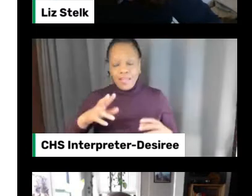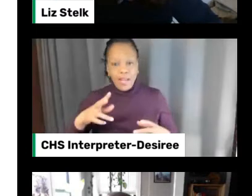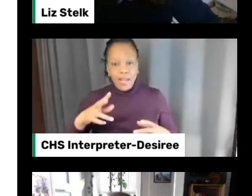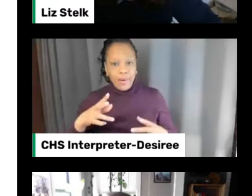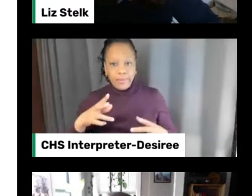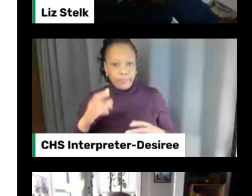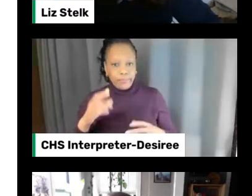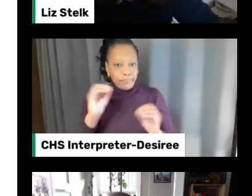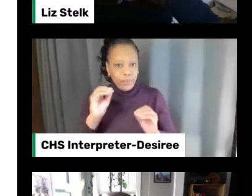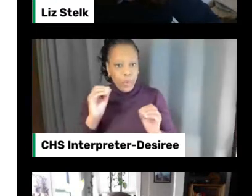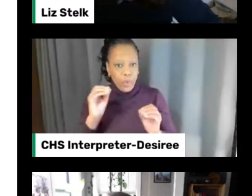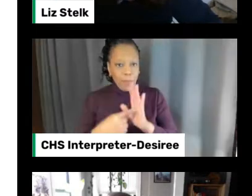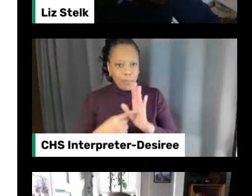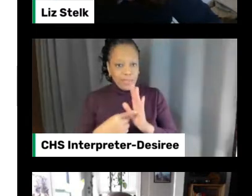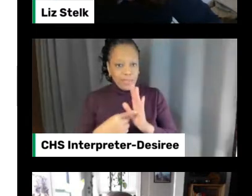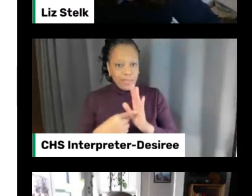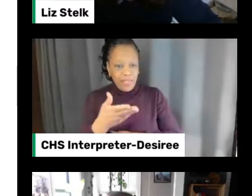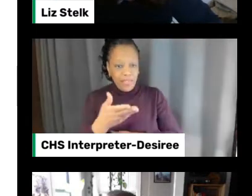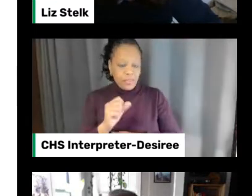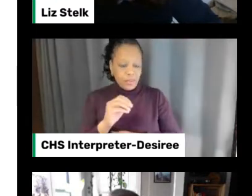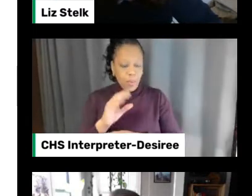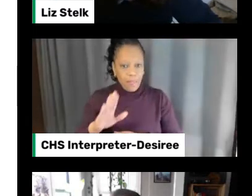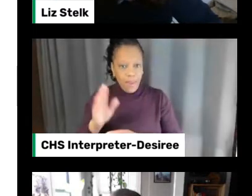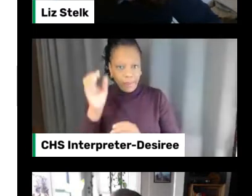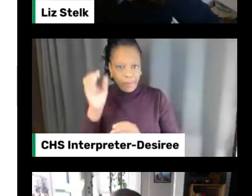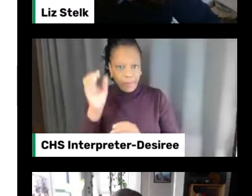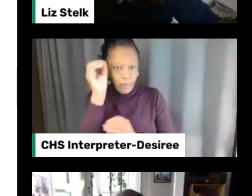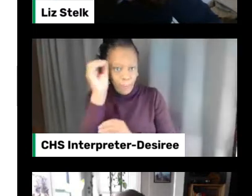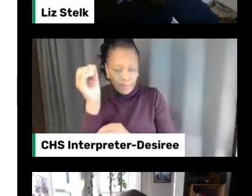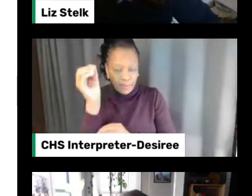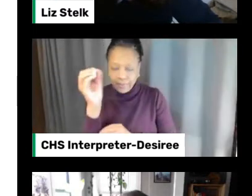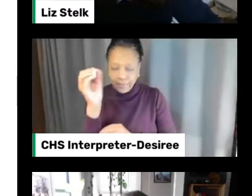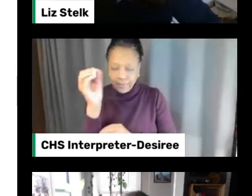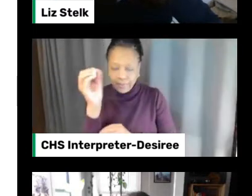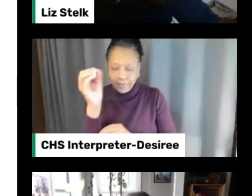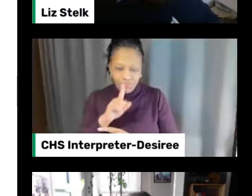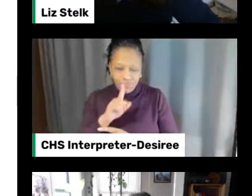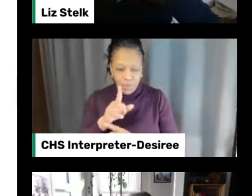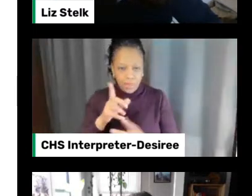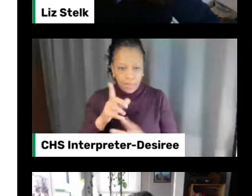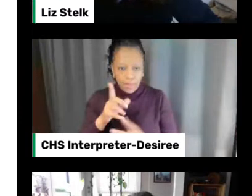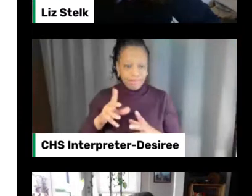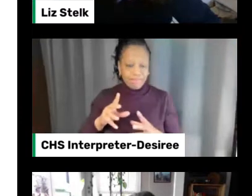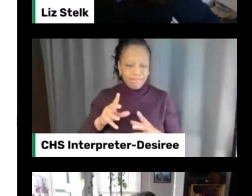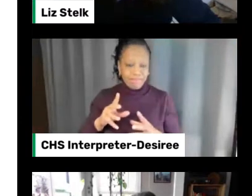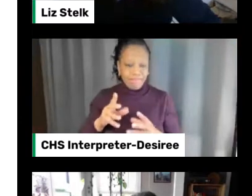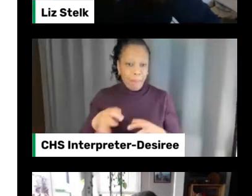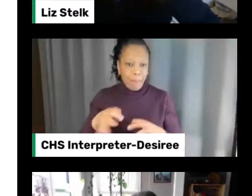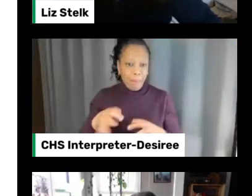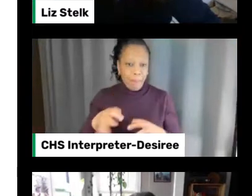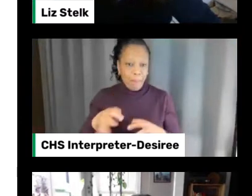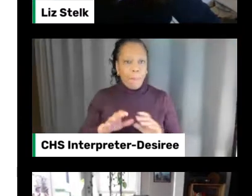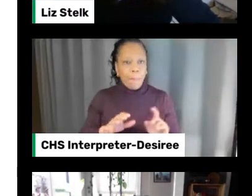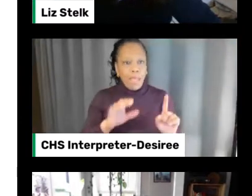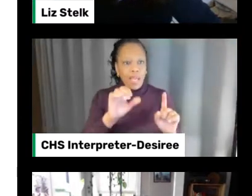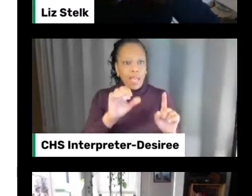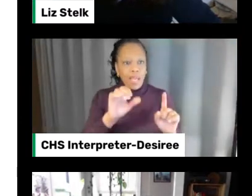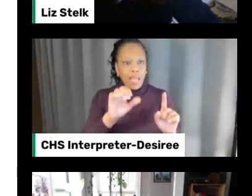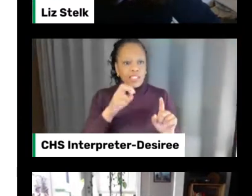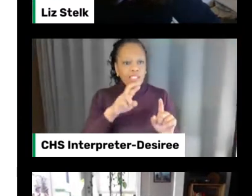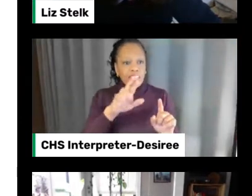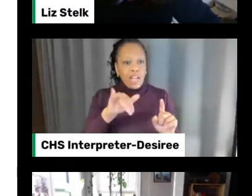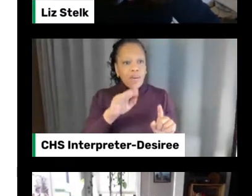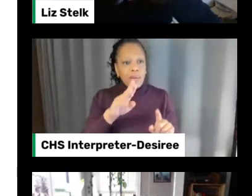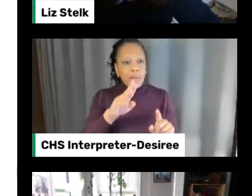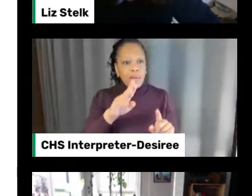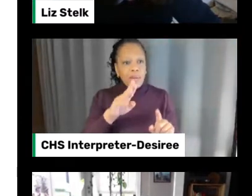Congressman Rush in Chicago is a member of the Agriculture Committee. Sherry Bustos in the 17th, that's in Western